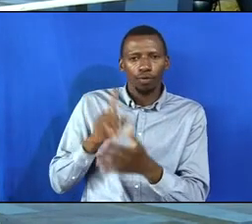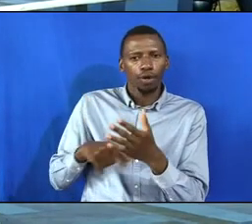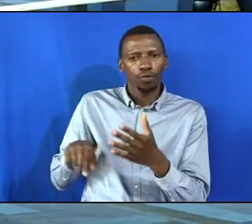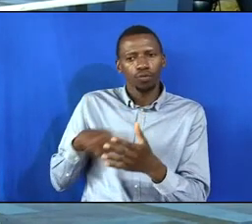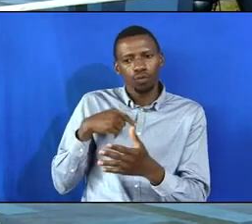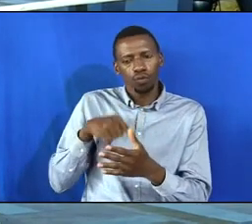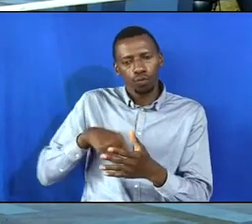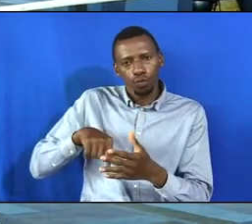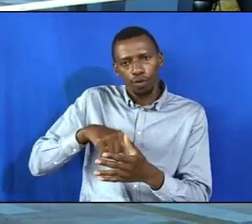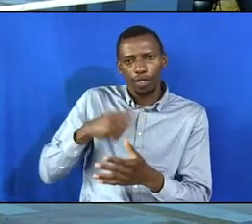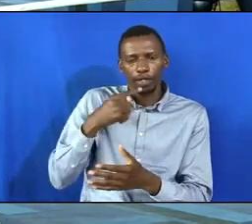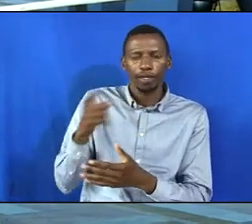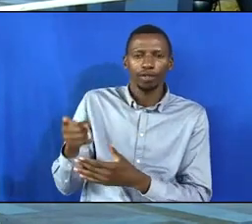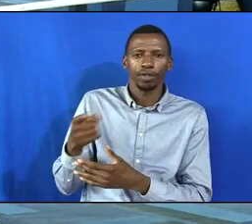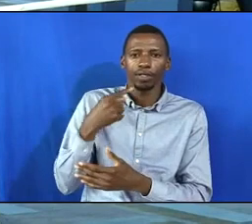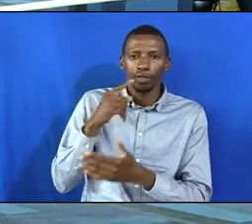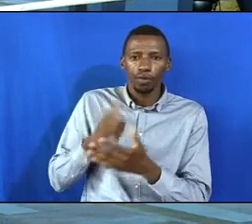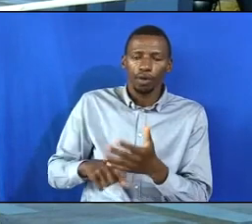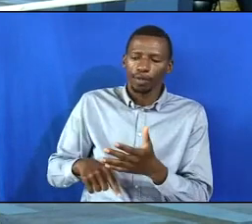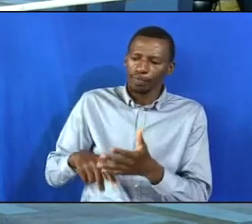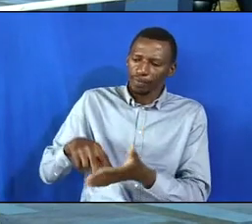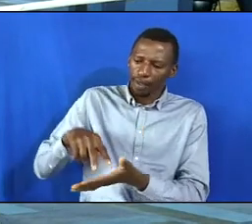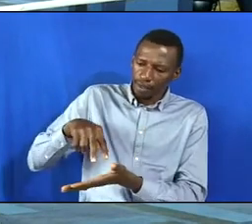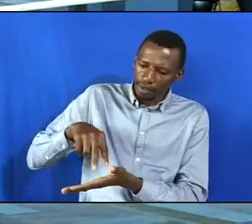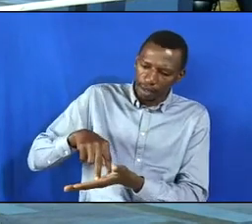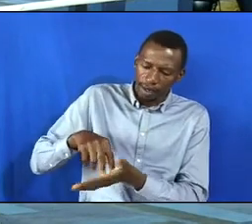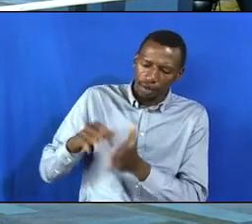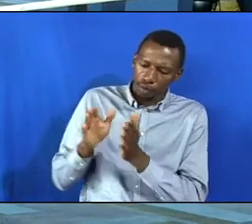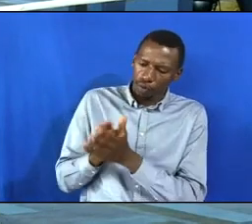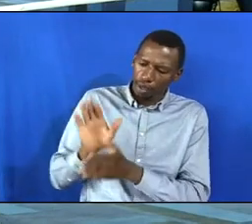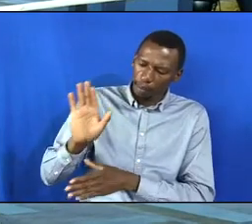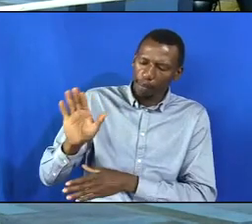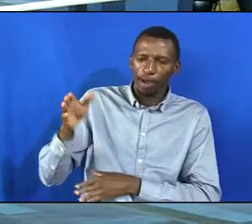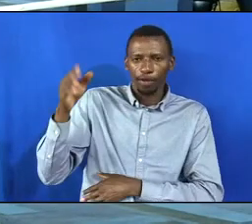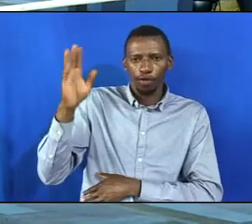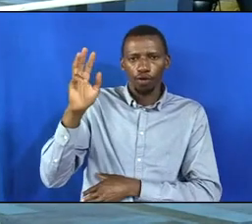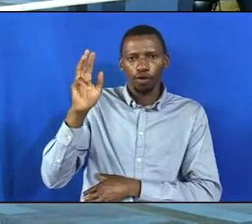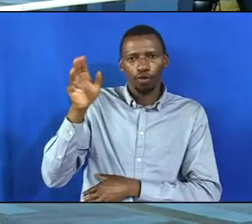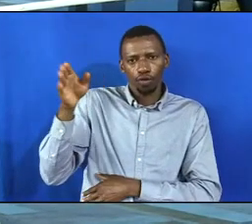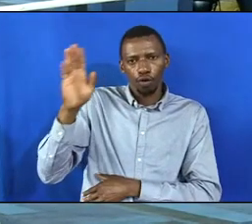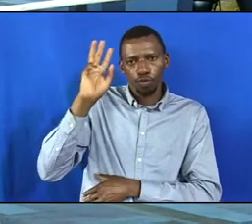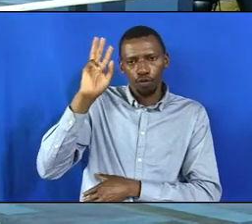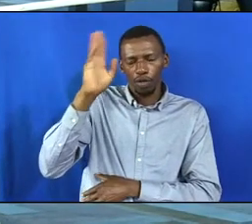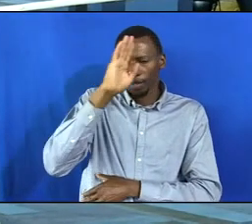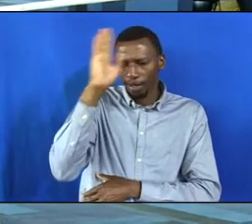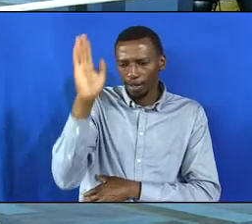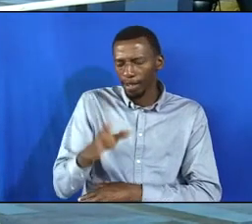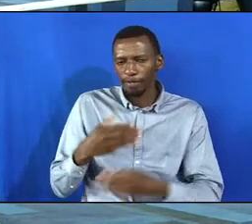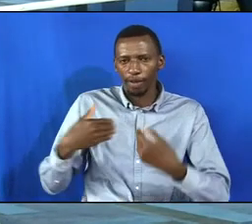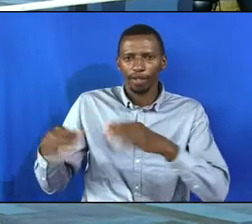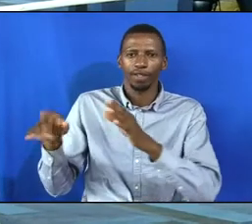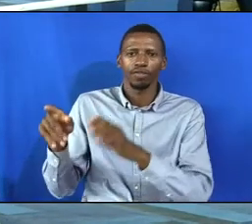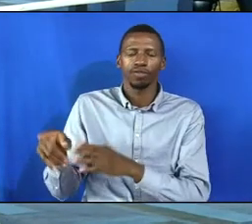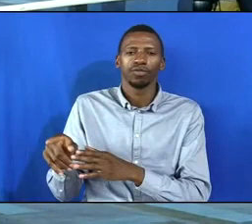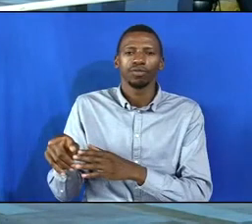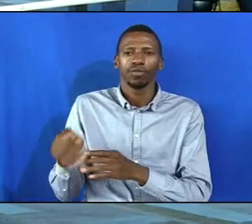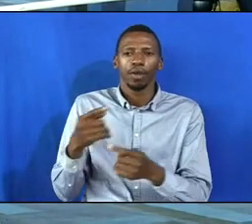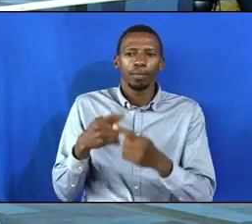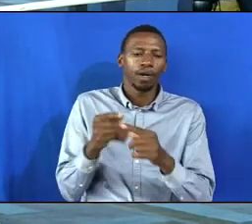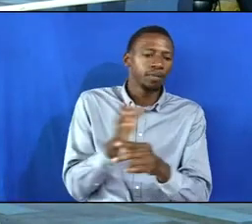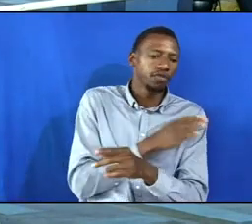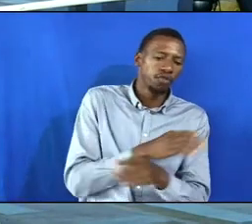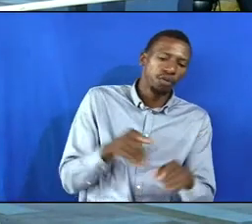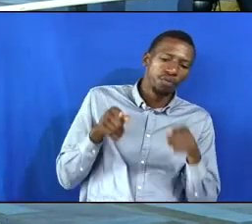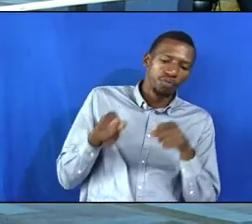always told you, seek with God, stand with your God, and God will never forsake you. But of course, they were mocking her. They